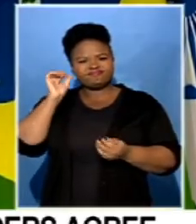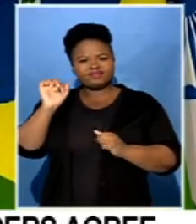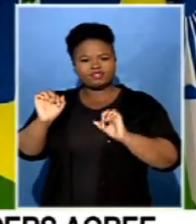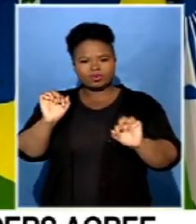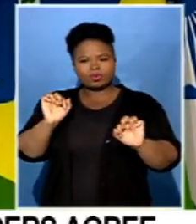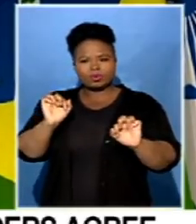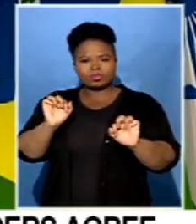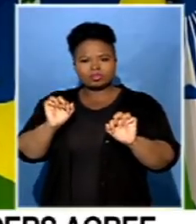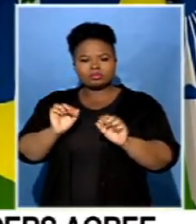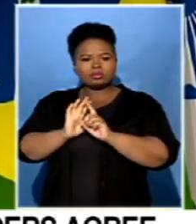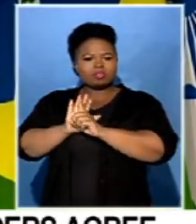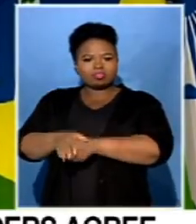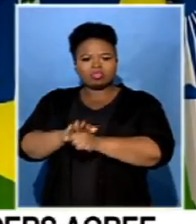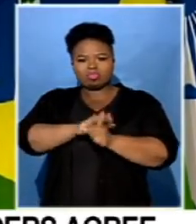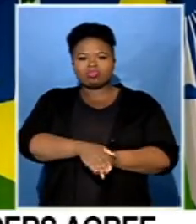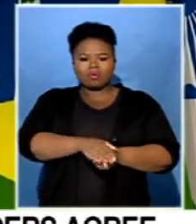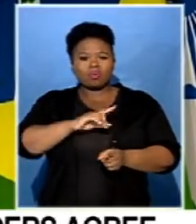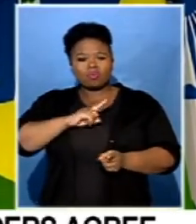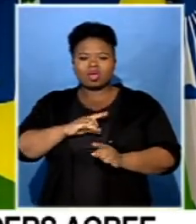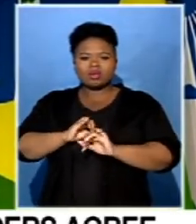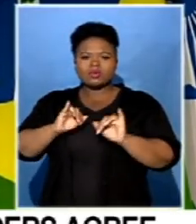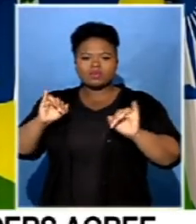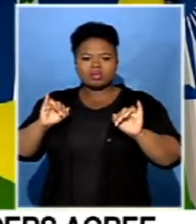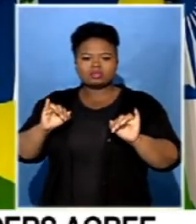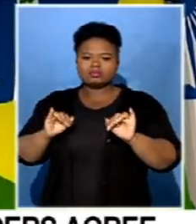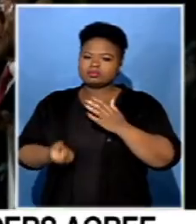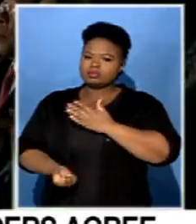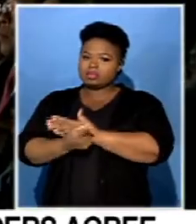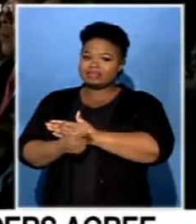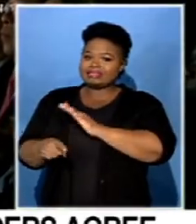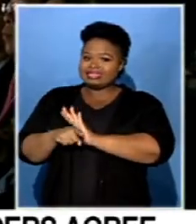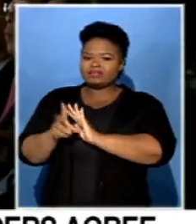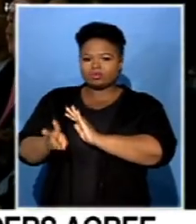this course will only end up hurting themselves.